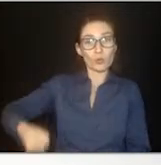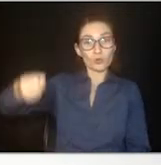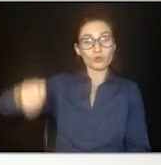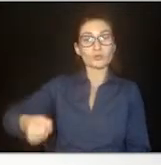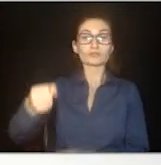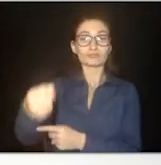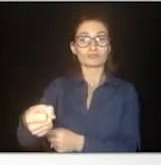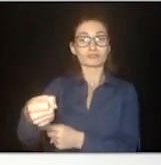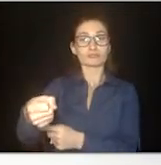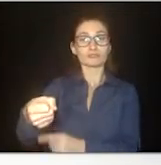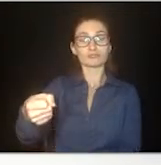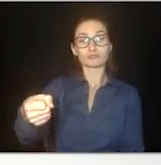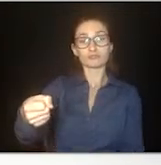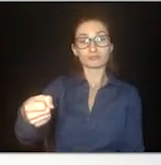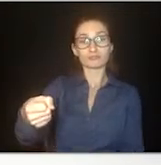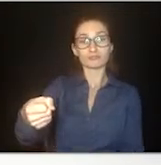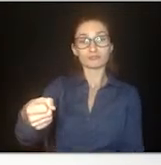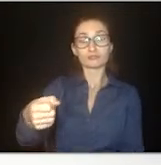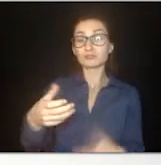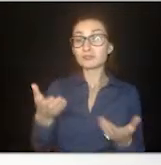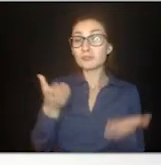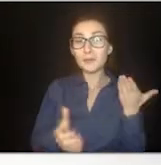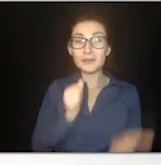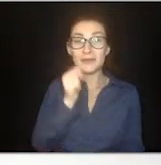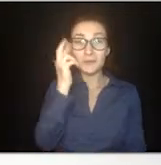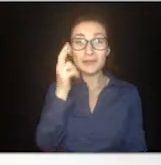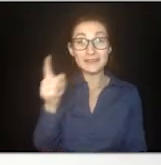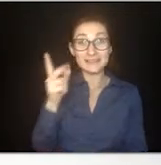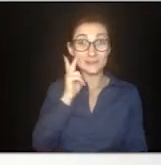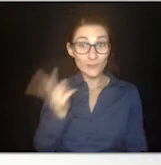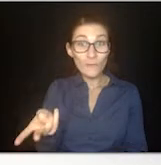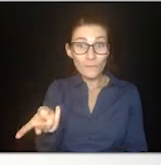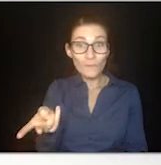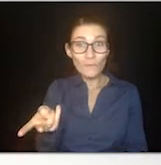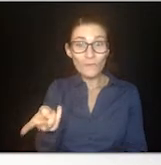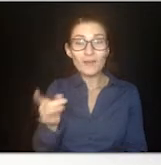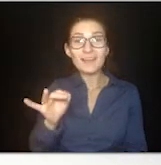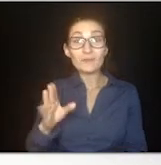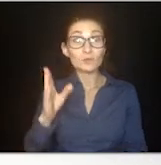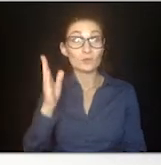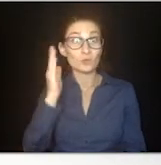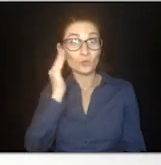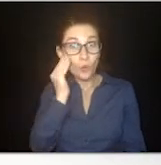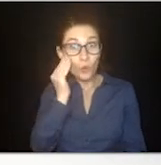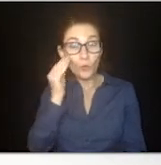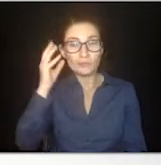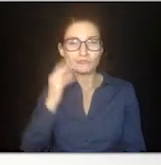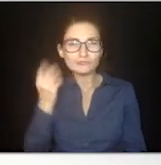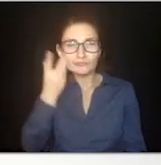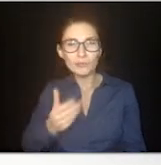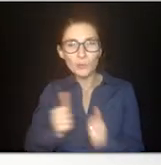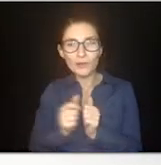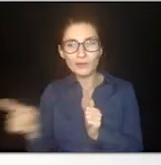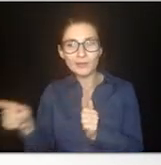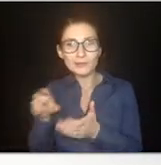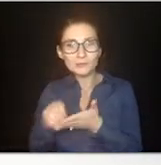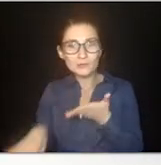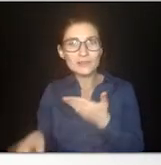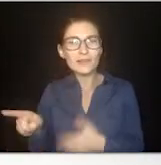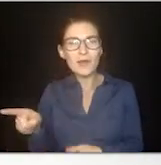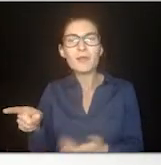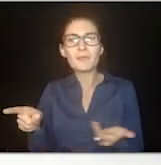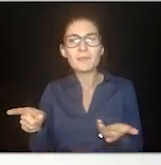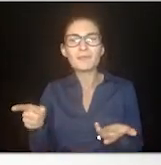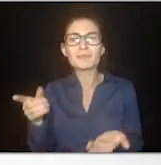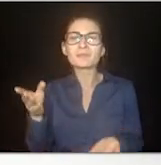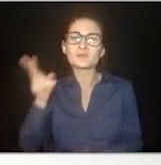wouldn't even necessarily know that he saw it. If you knew him better, you would probably realize it because he was starting to get excited.